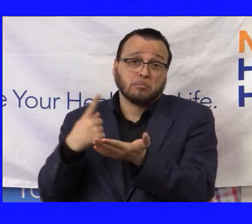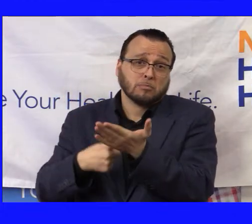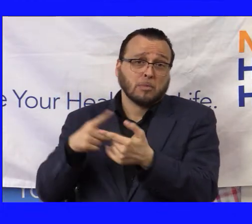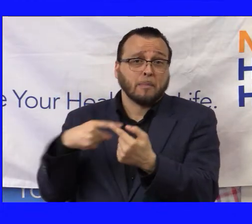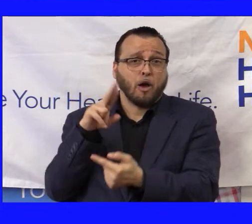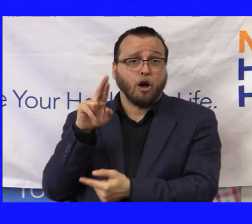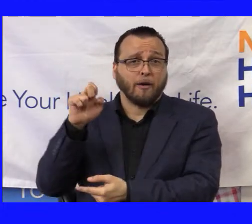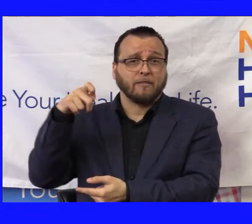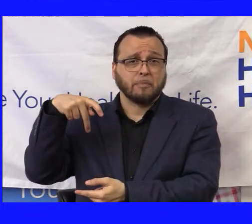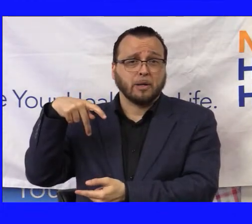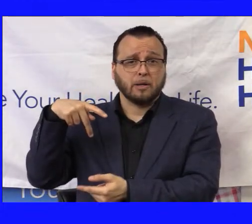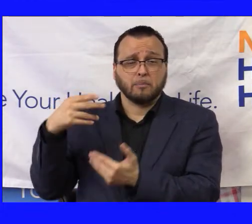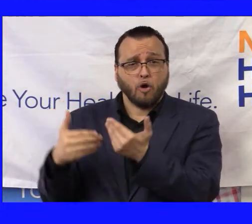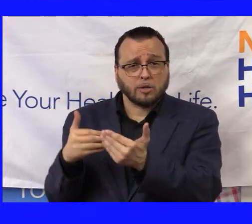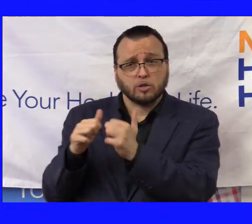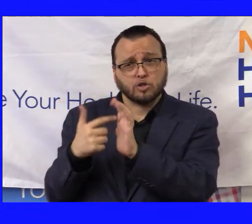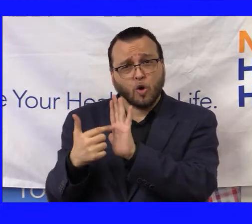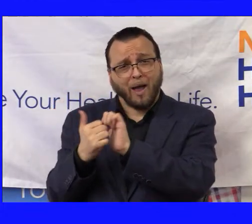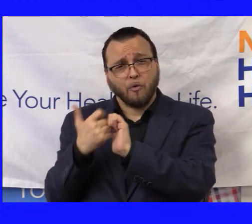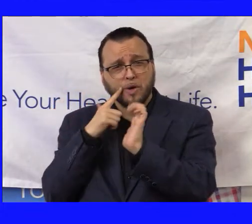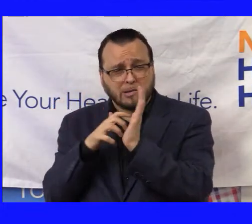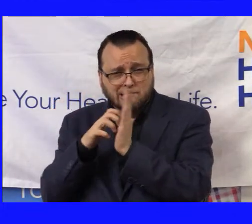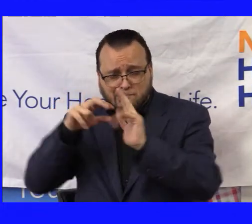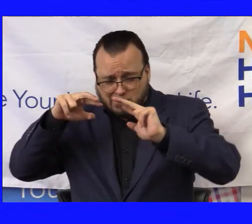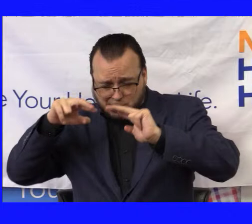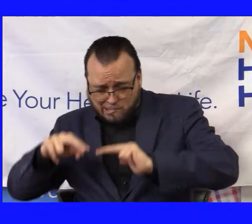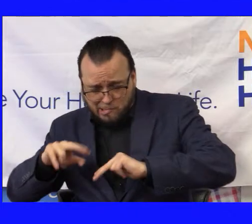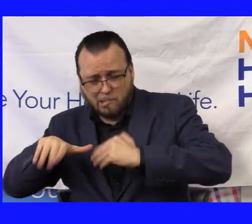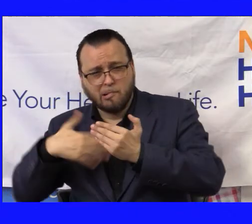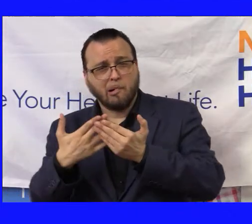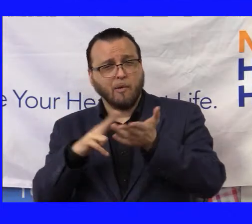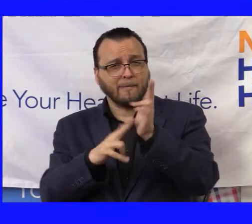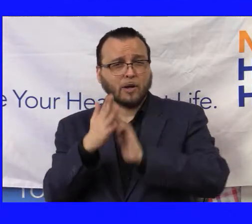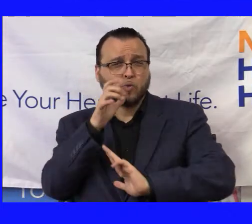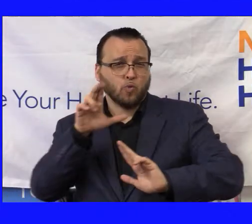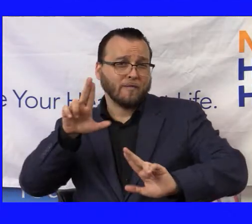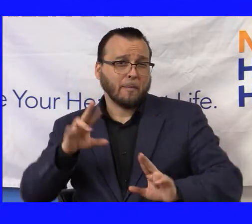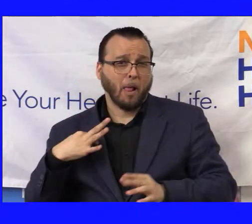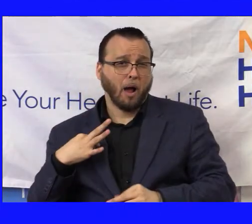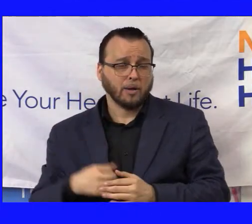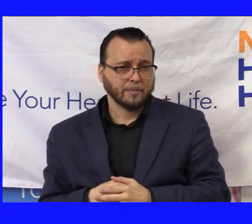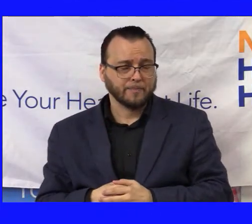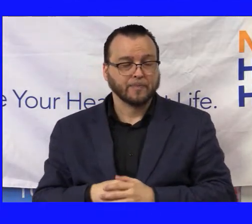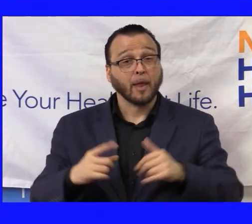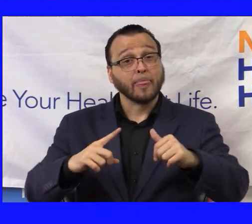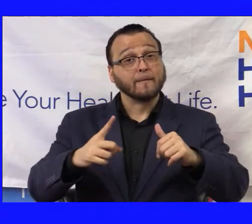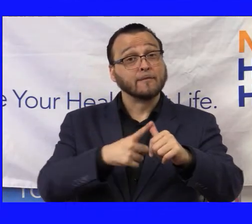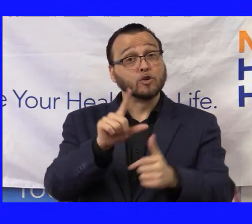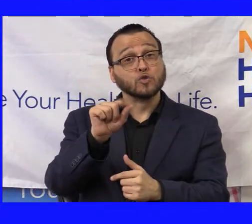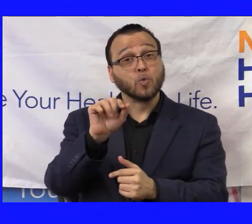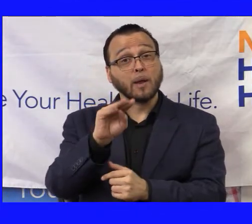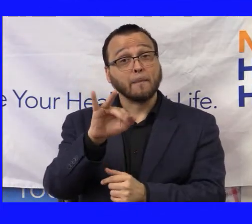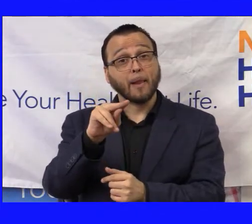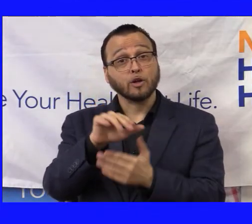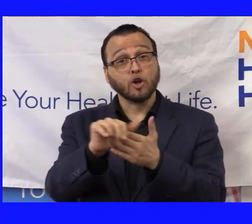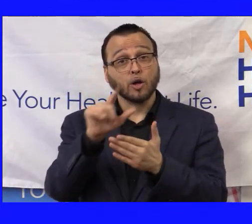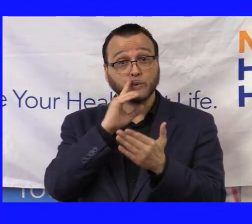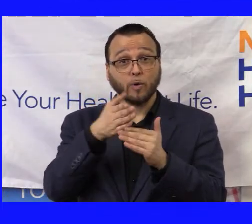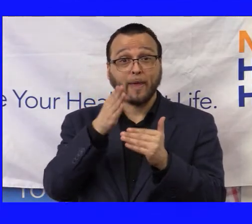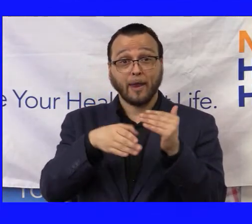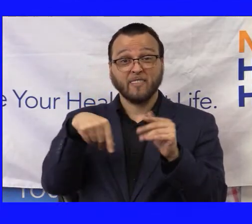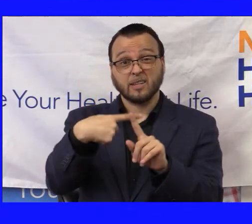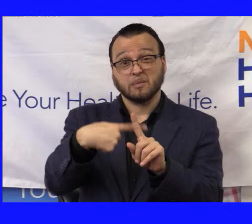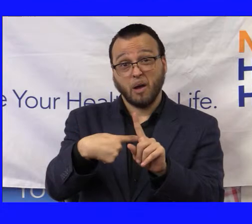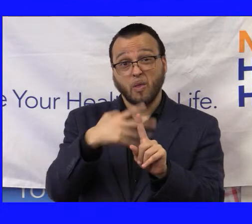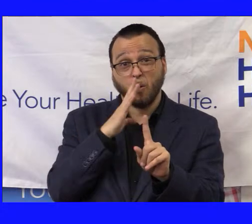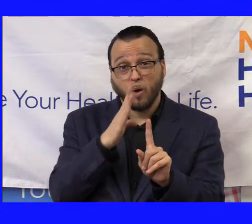show how we really rigorously looked at the vendors that had applied. So the first $20 million will be up at the end of this month. So then